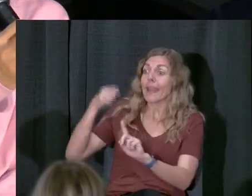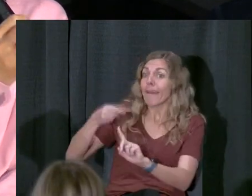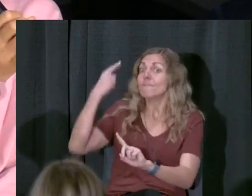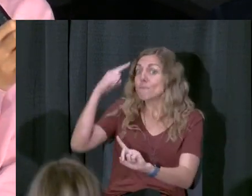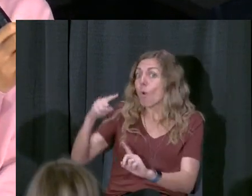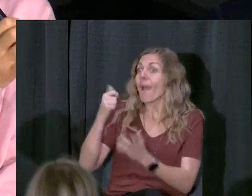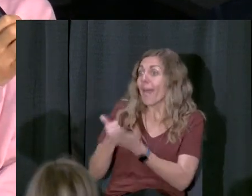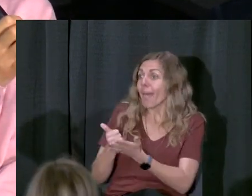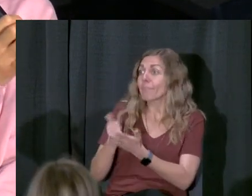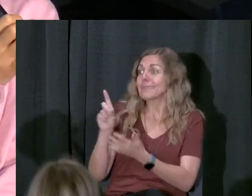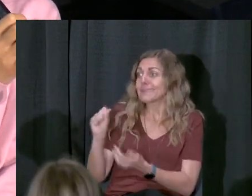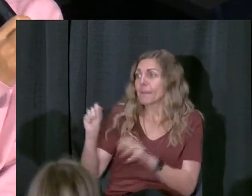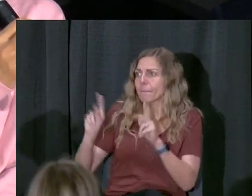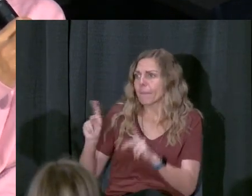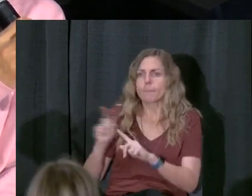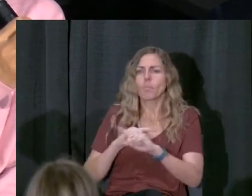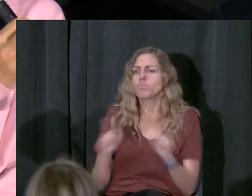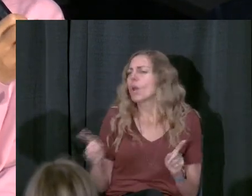but